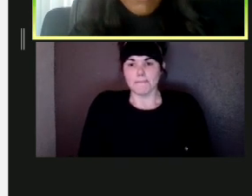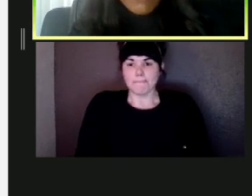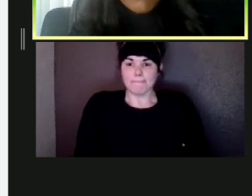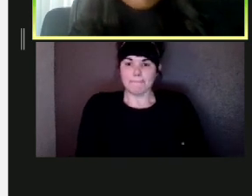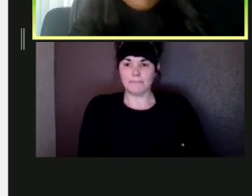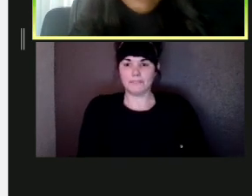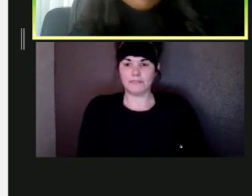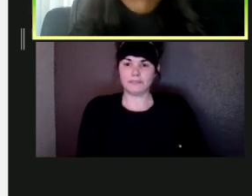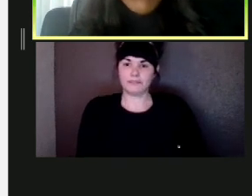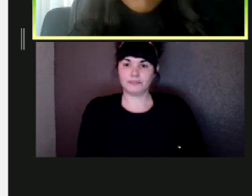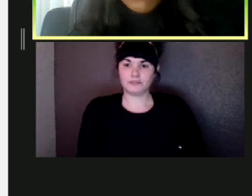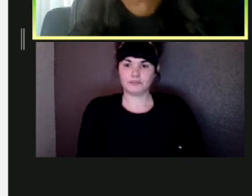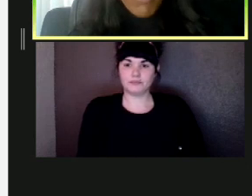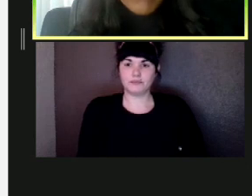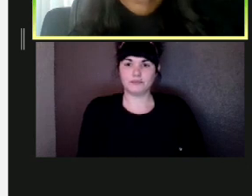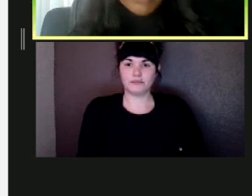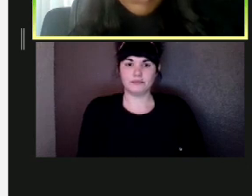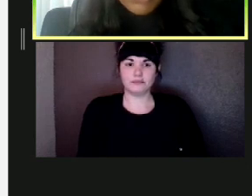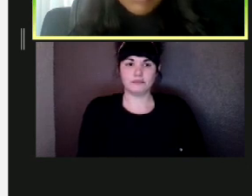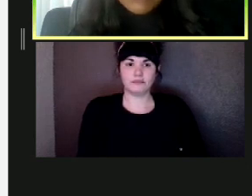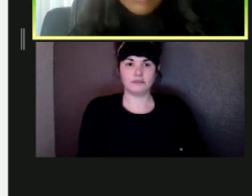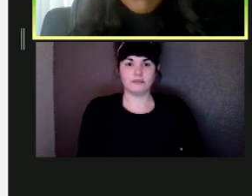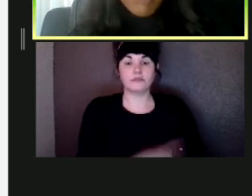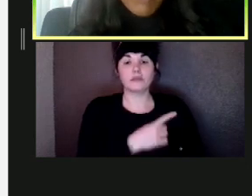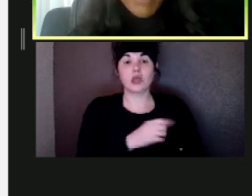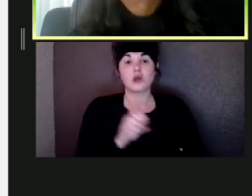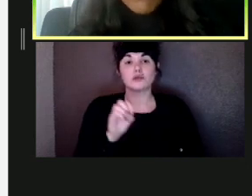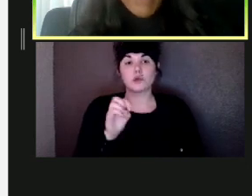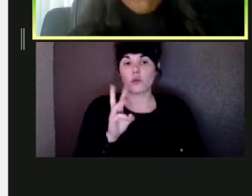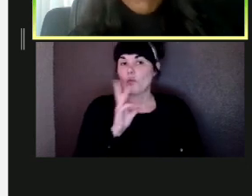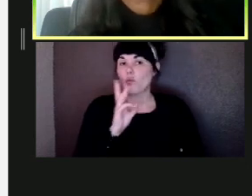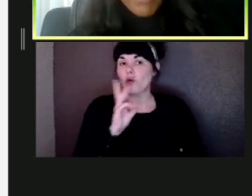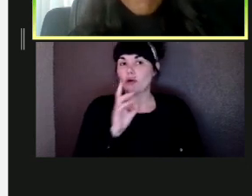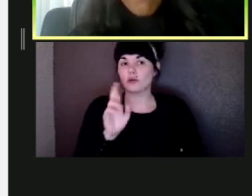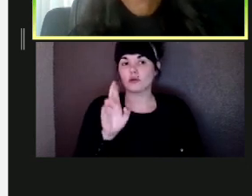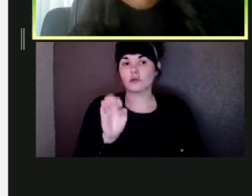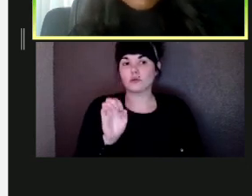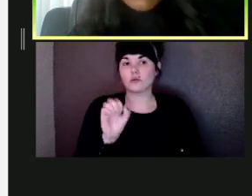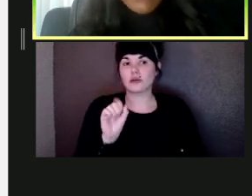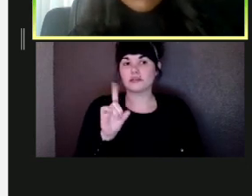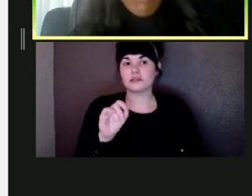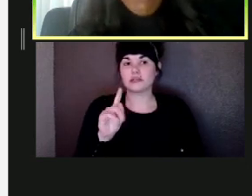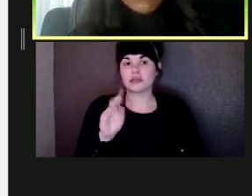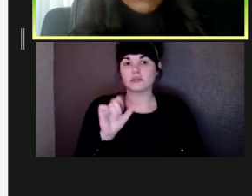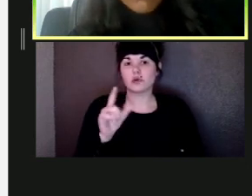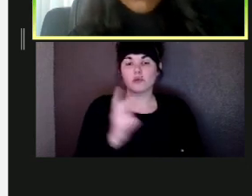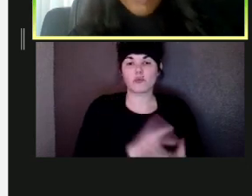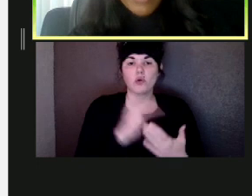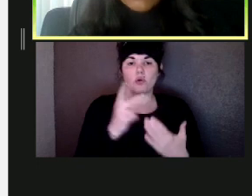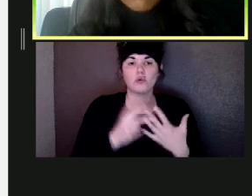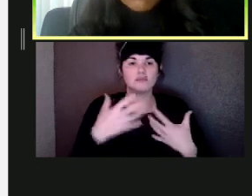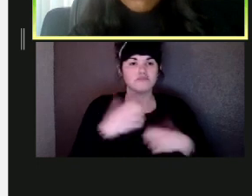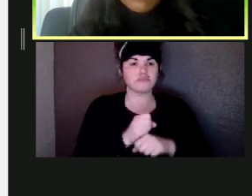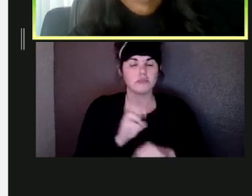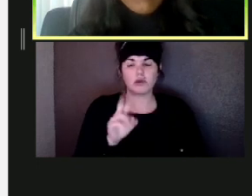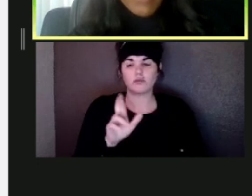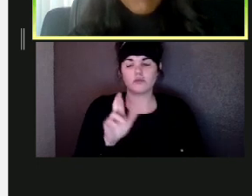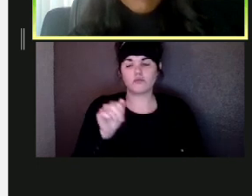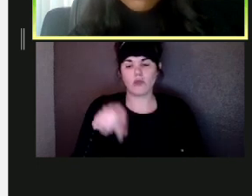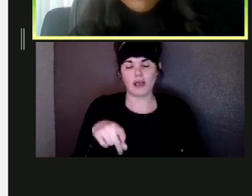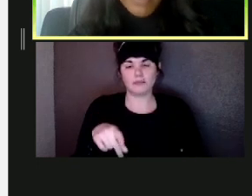Um, the next program is the Water Residential Assistance Program or the RAP program. Um, so clients are eligible, eligible to